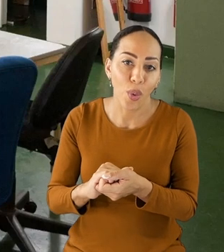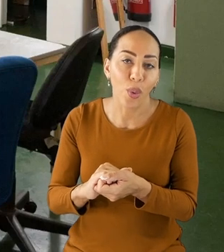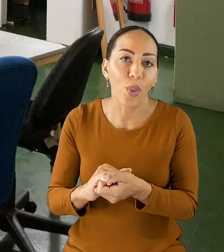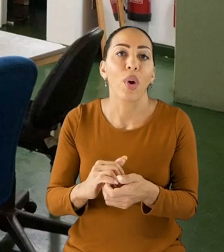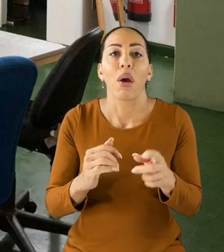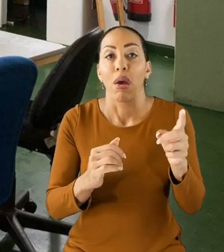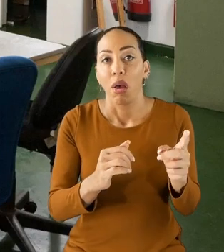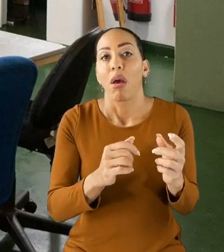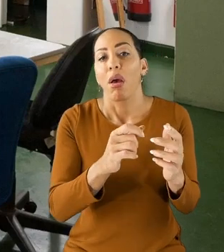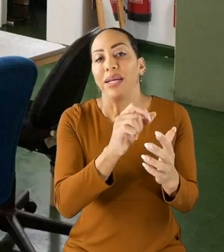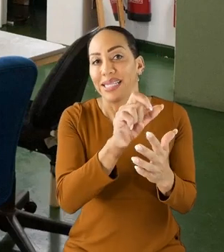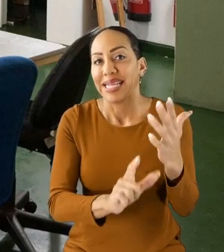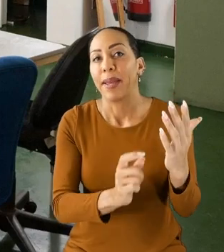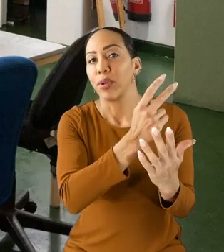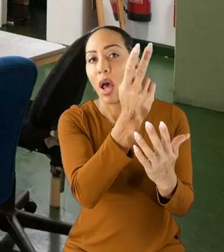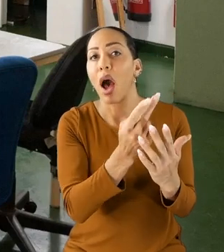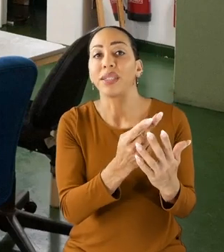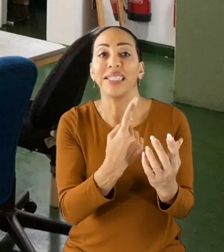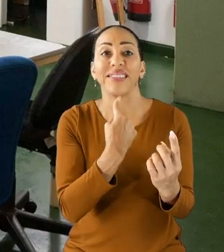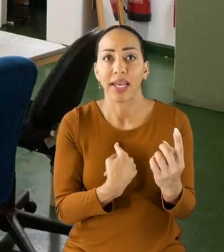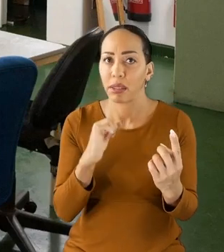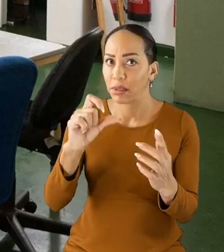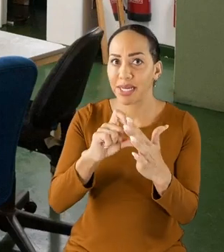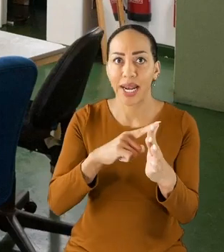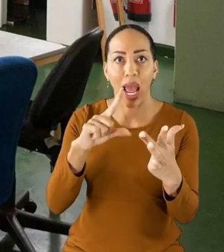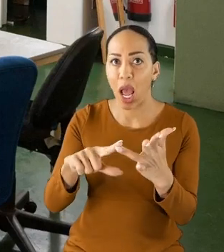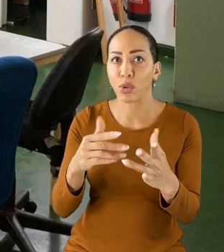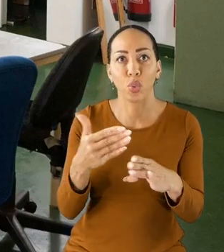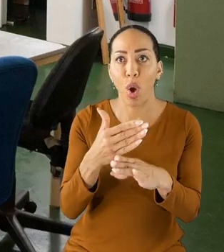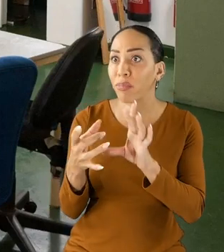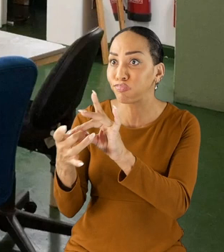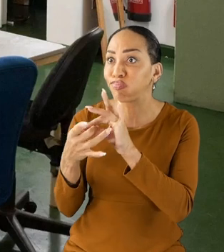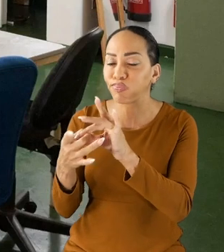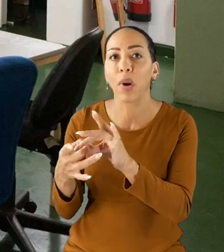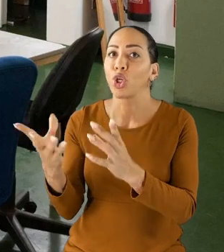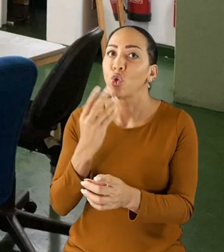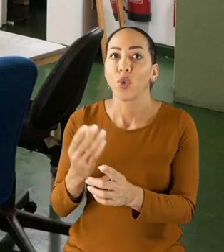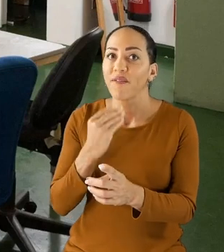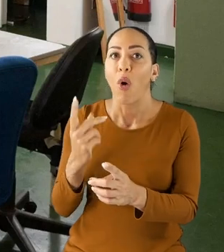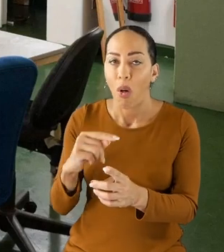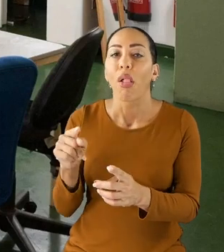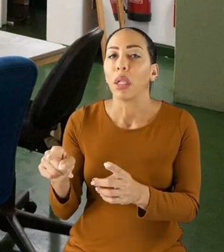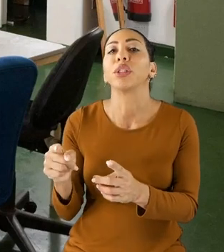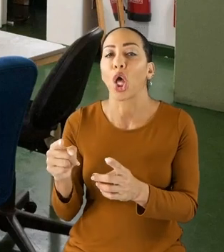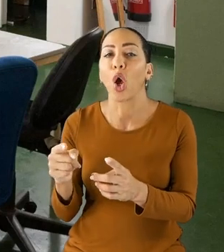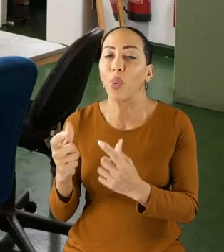artists saying how useful that can be in the development of their work. We also aim